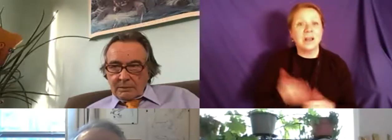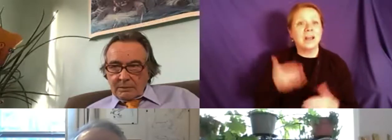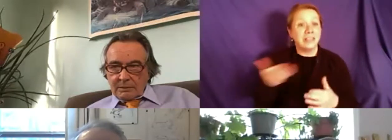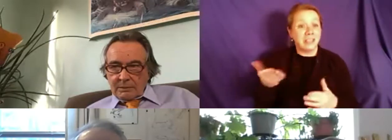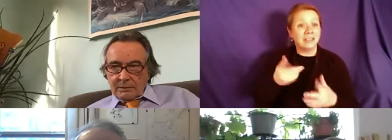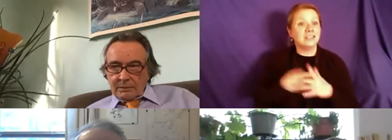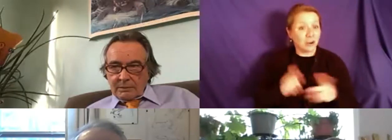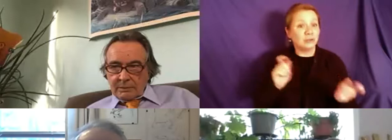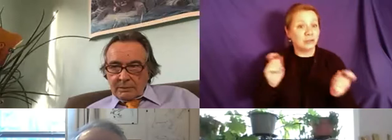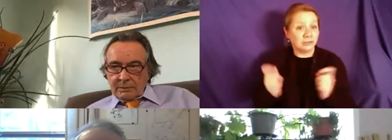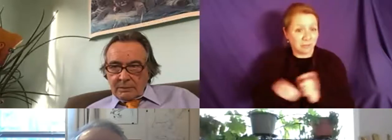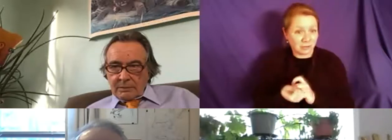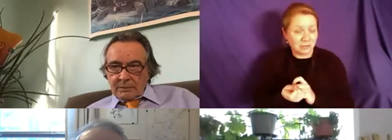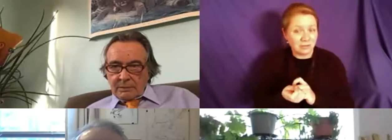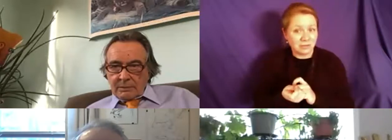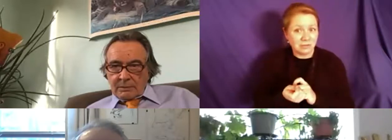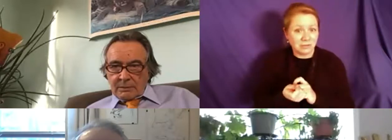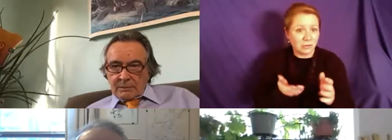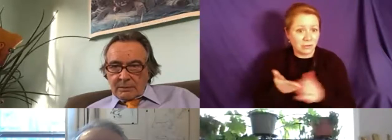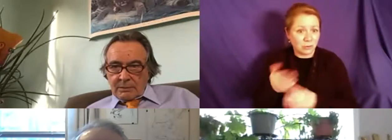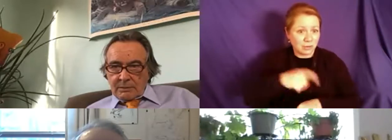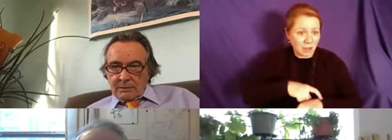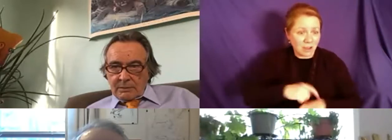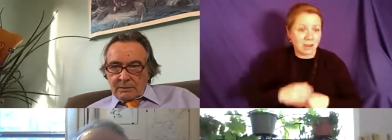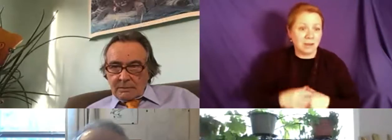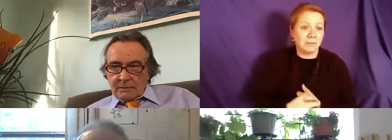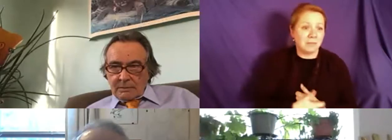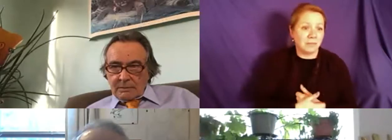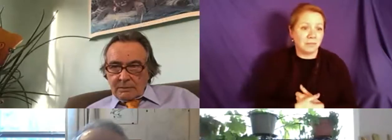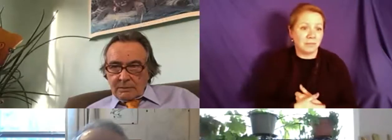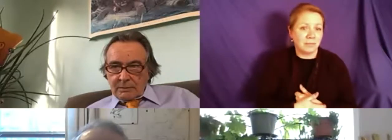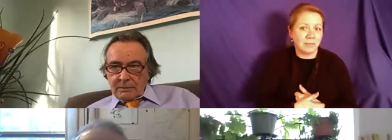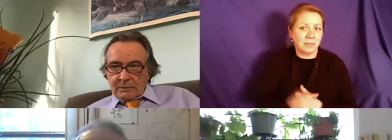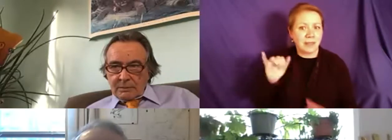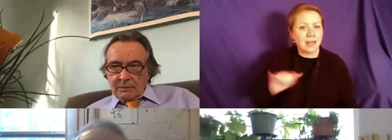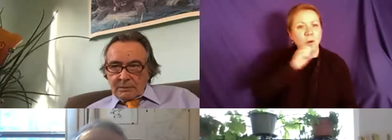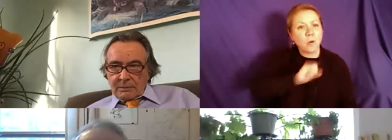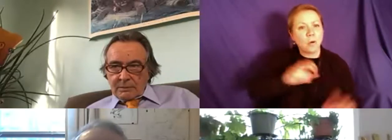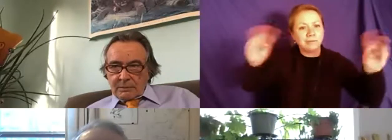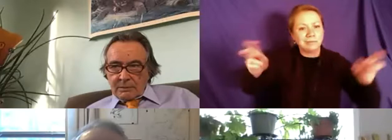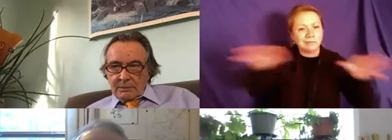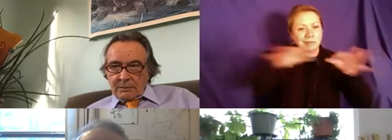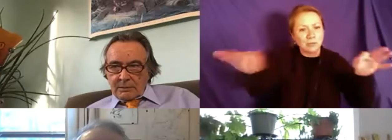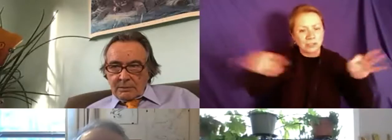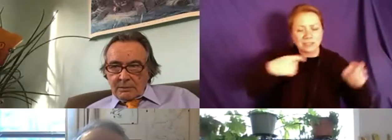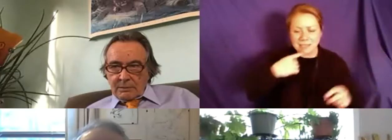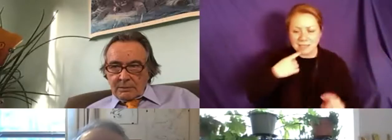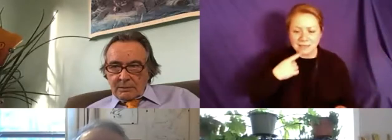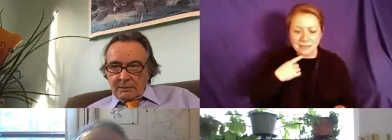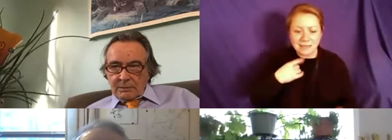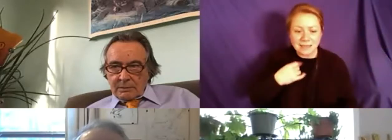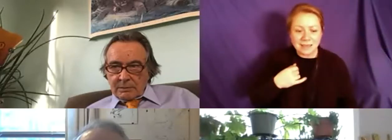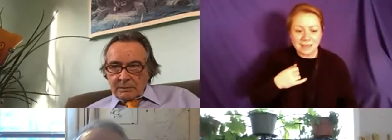change, though, you know, over time. You know, I think, you know, that old expression, you know, you if you